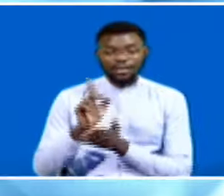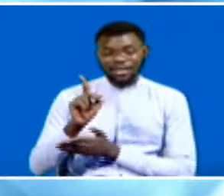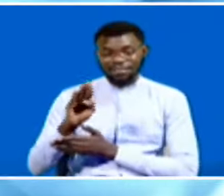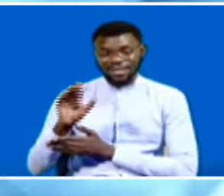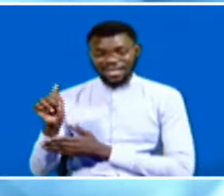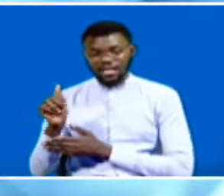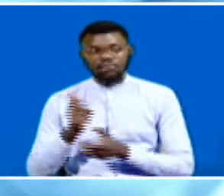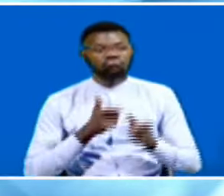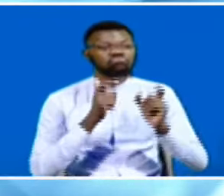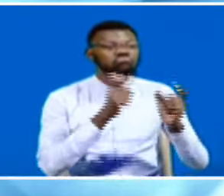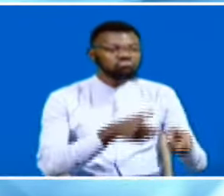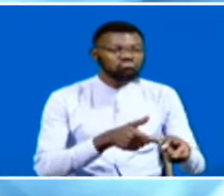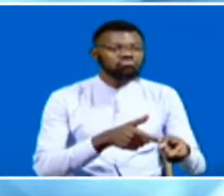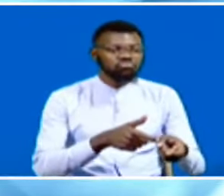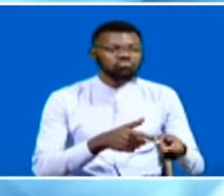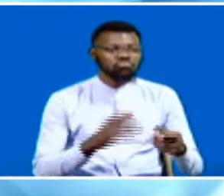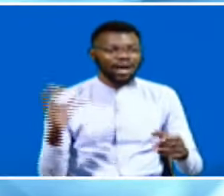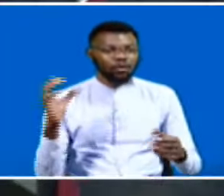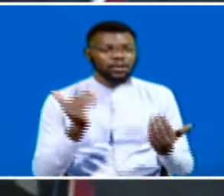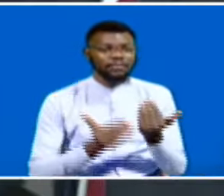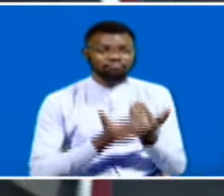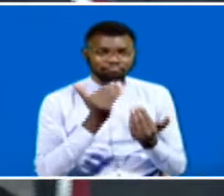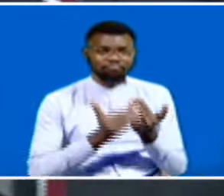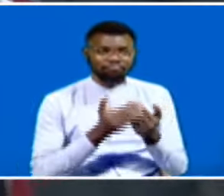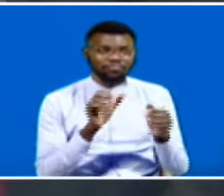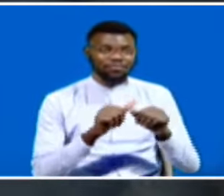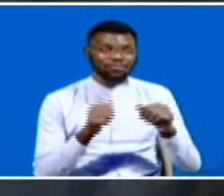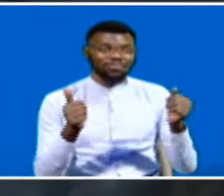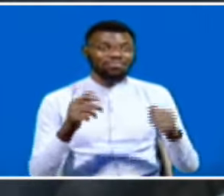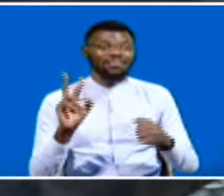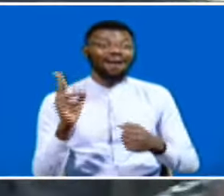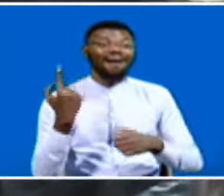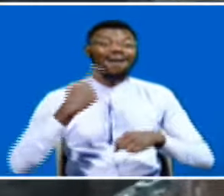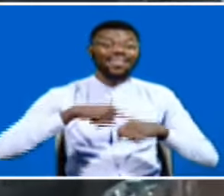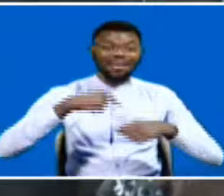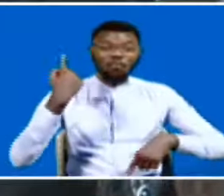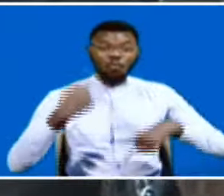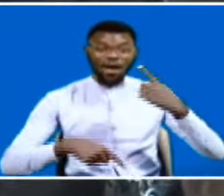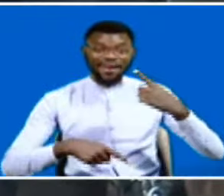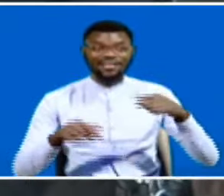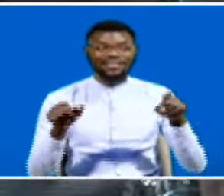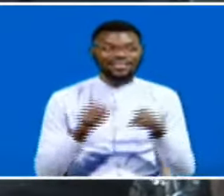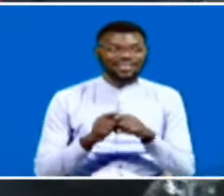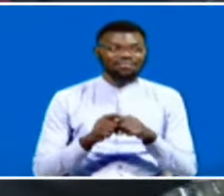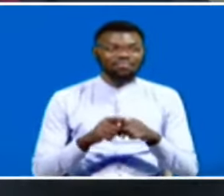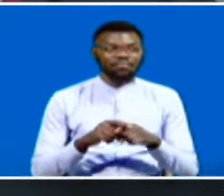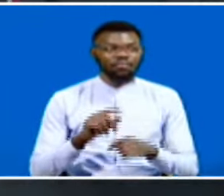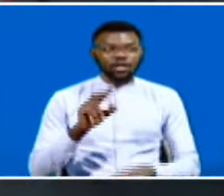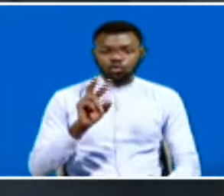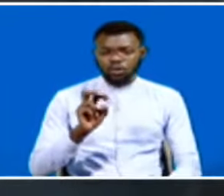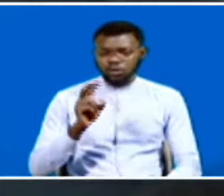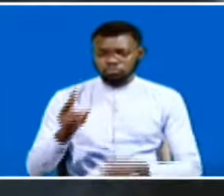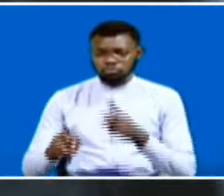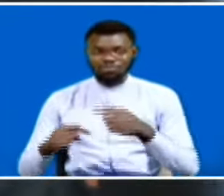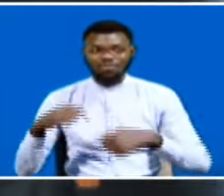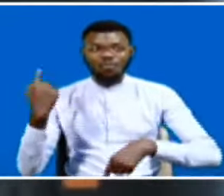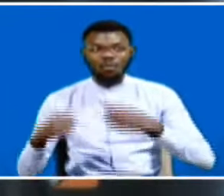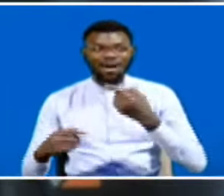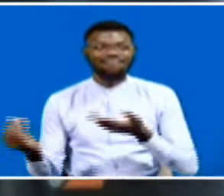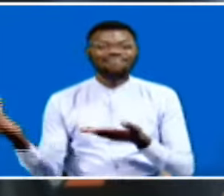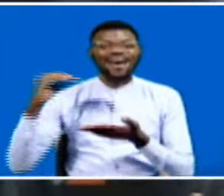1 bank category. This is a second consecutive win for the bank, having also won the overall title for 2022. The survey was